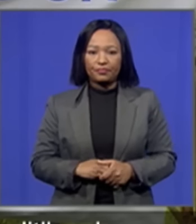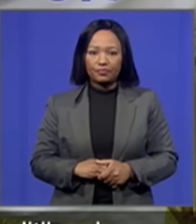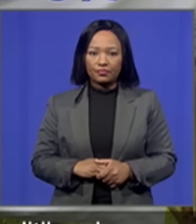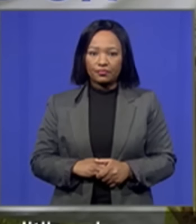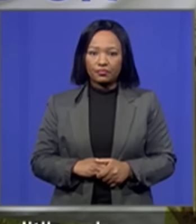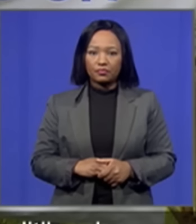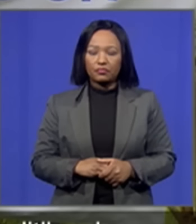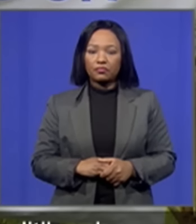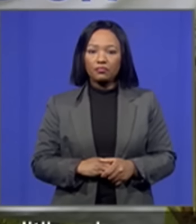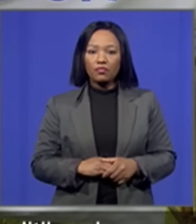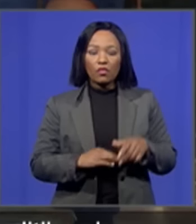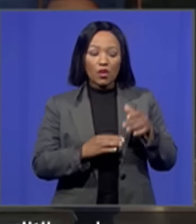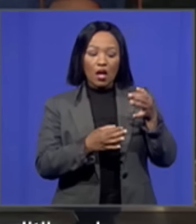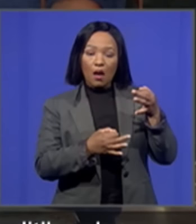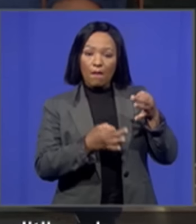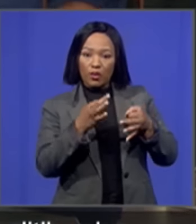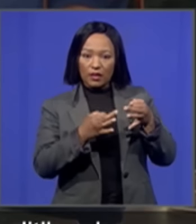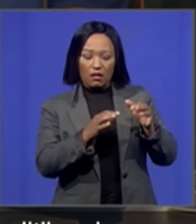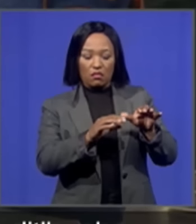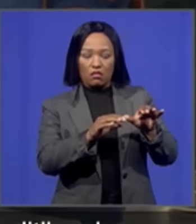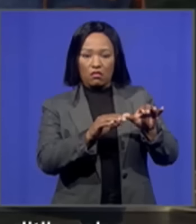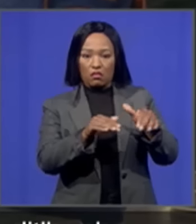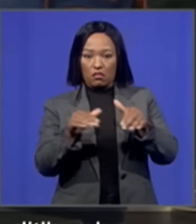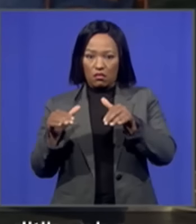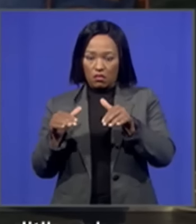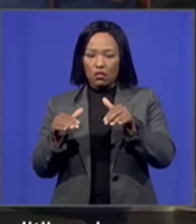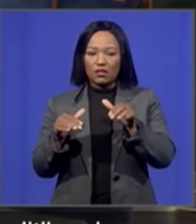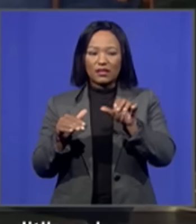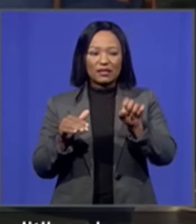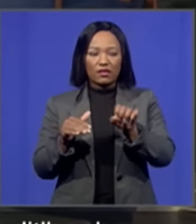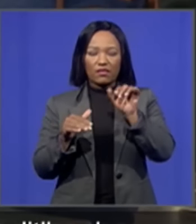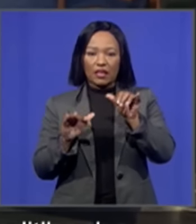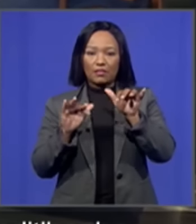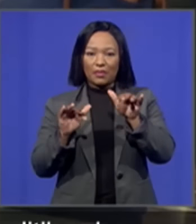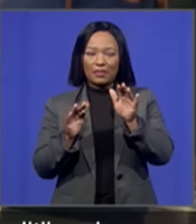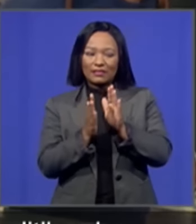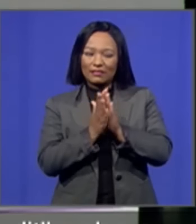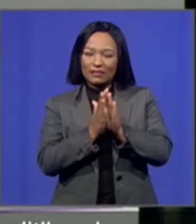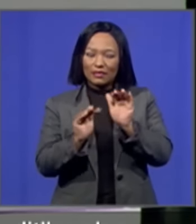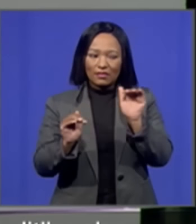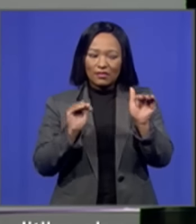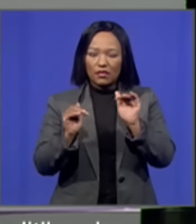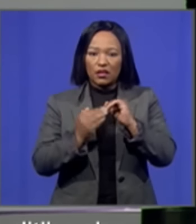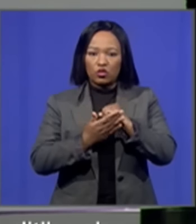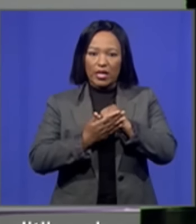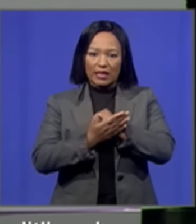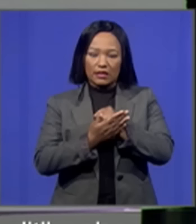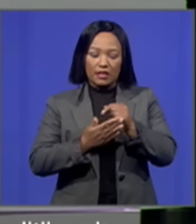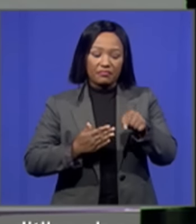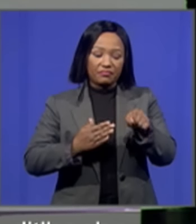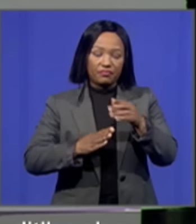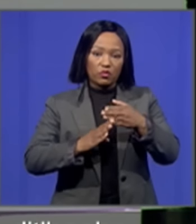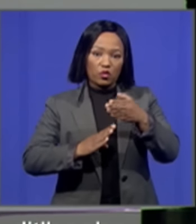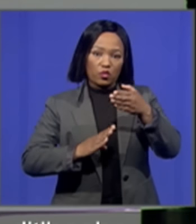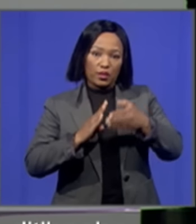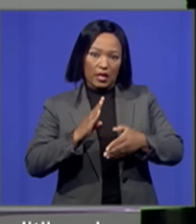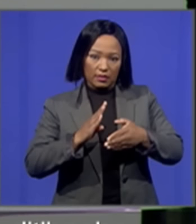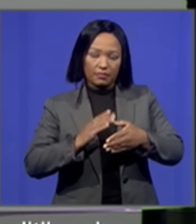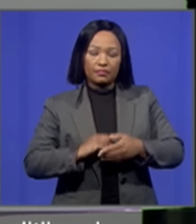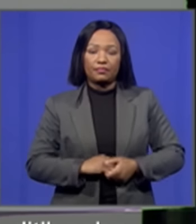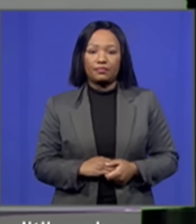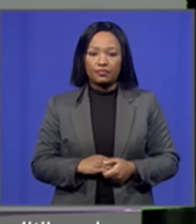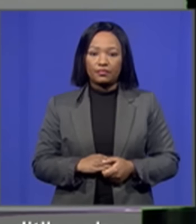Makoko a dipolotiki a ikuetse go maAforika Borwa go bona gore ba ikwadiseditse go vouta mo ditlhophong tse di tlang tsa dipusoselegae mo bokhutlong jwa peke